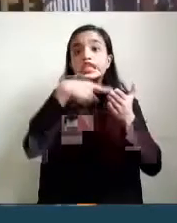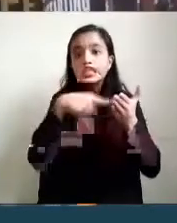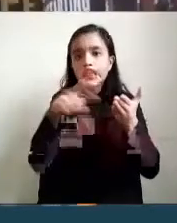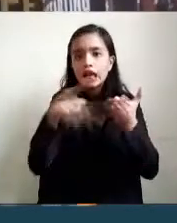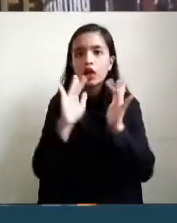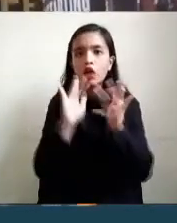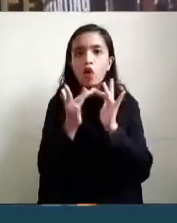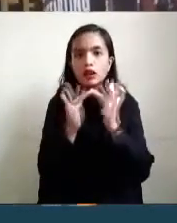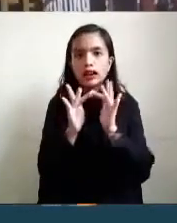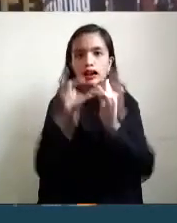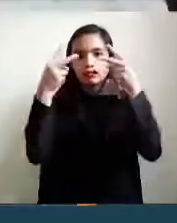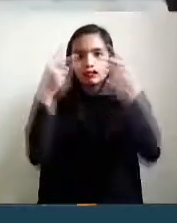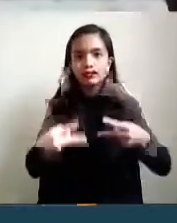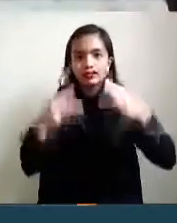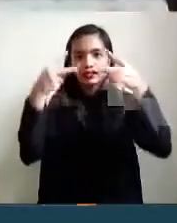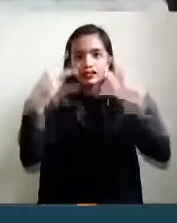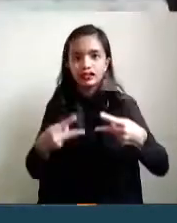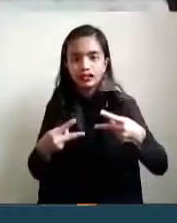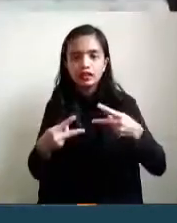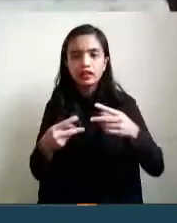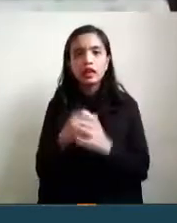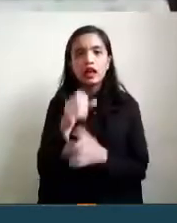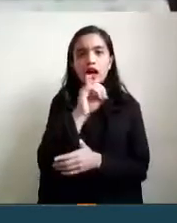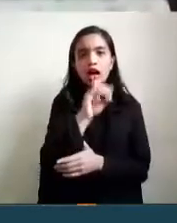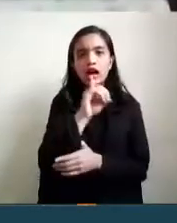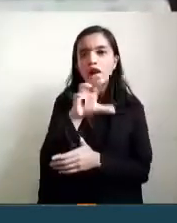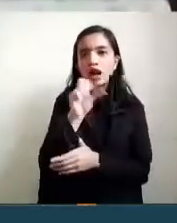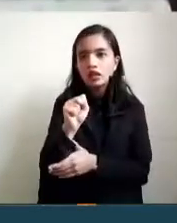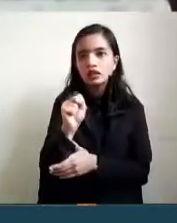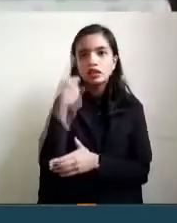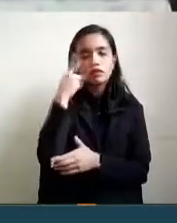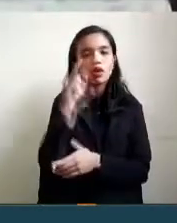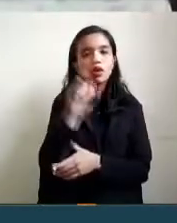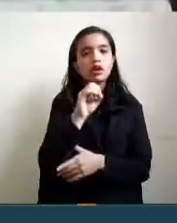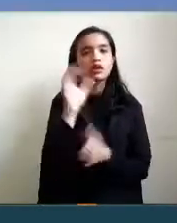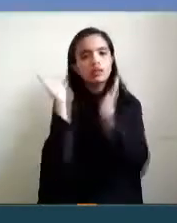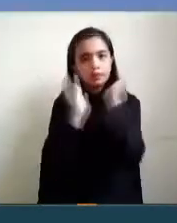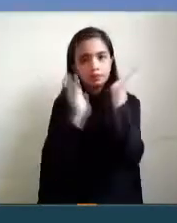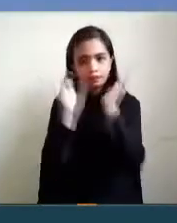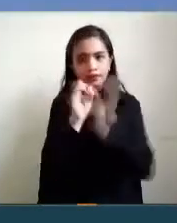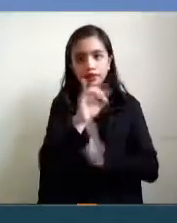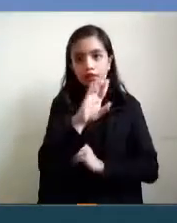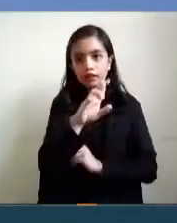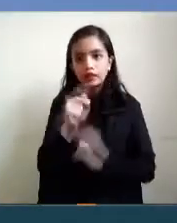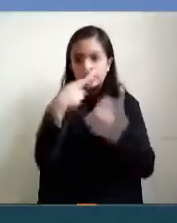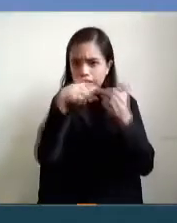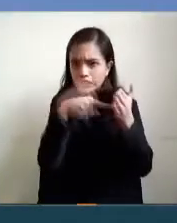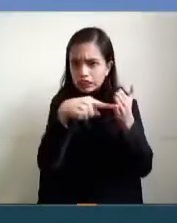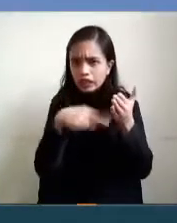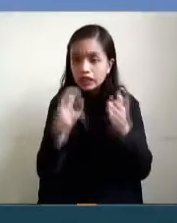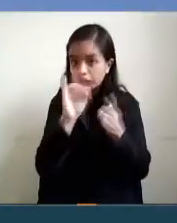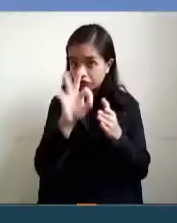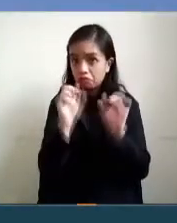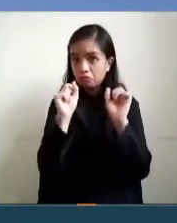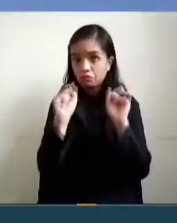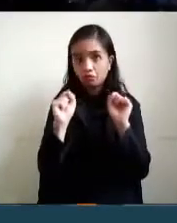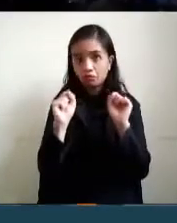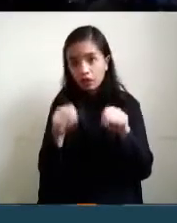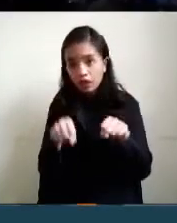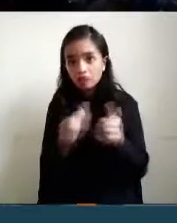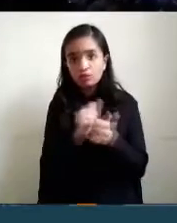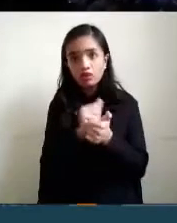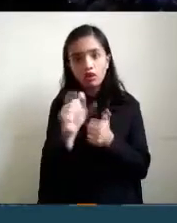portal of the IRS, or the Internal Revenue Service, to check their eligibility and or process their